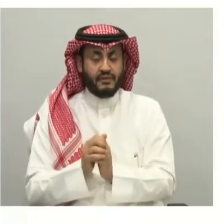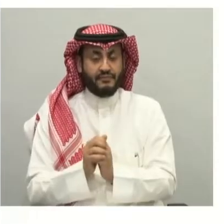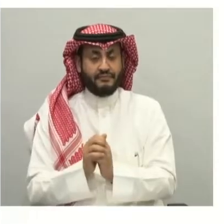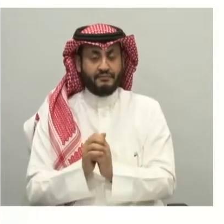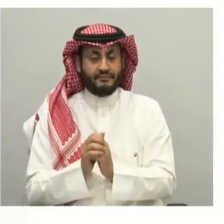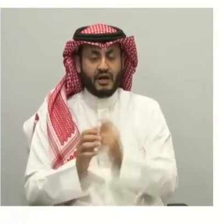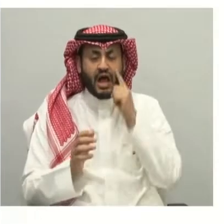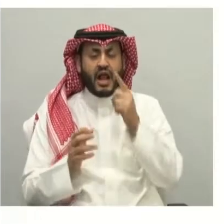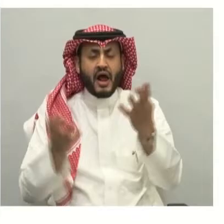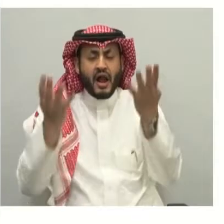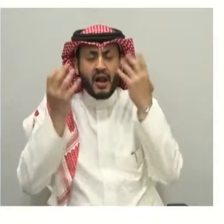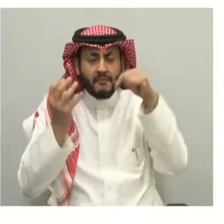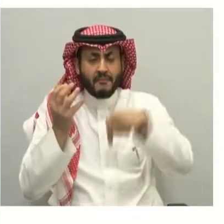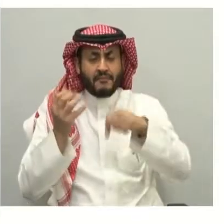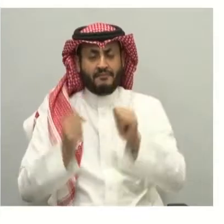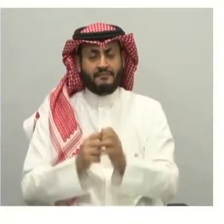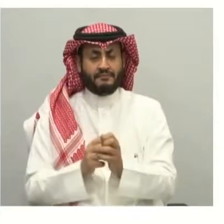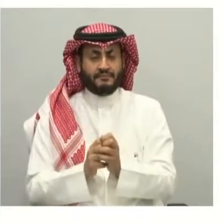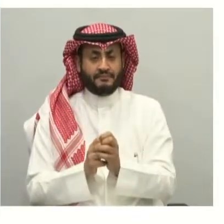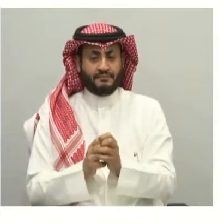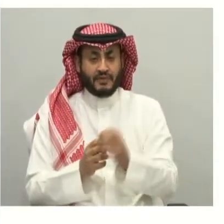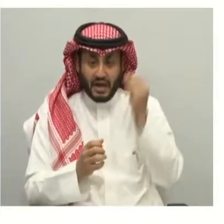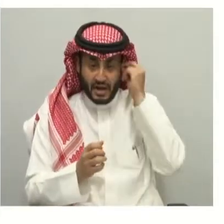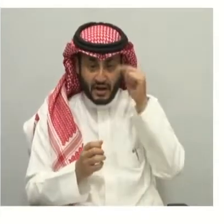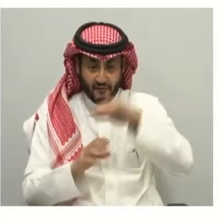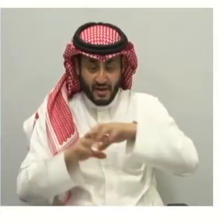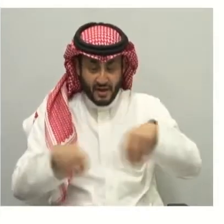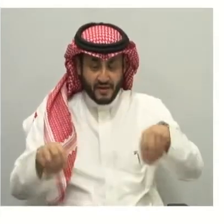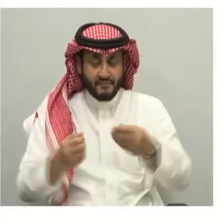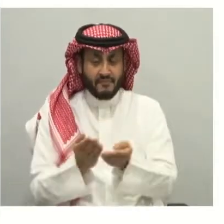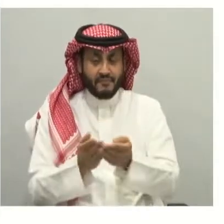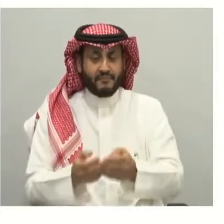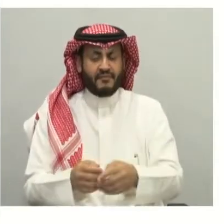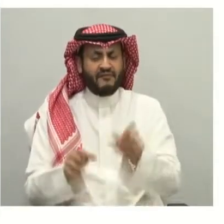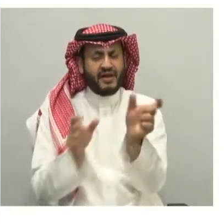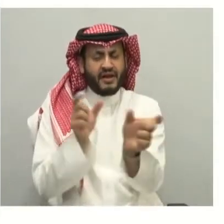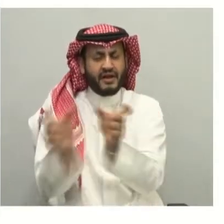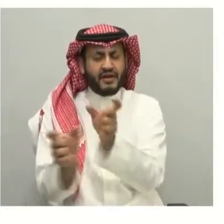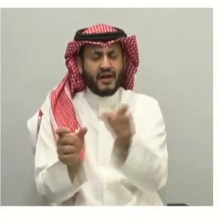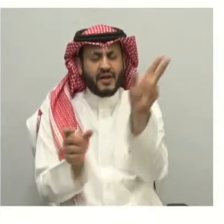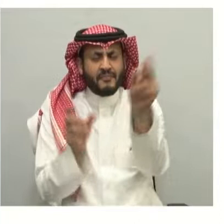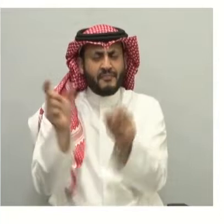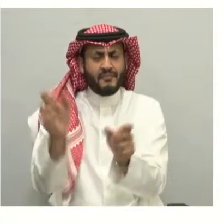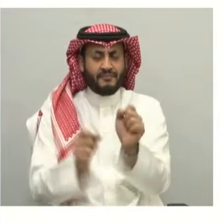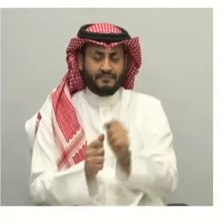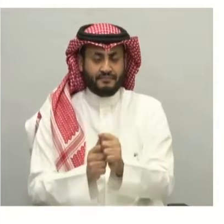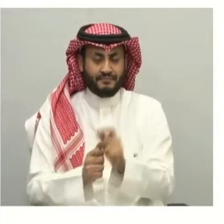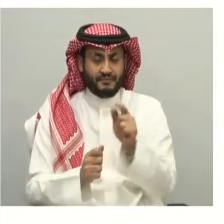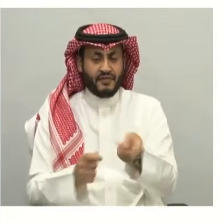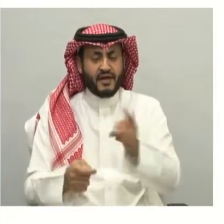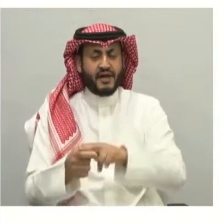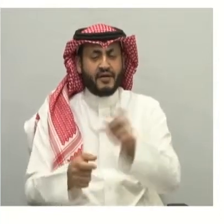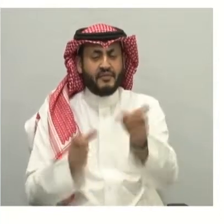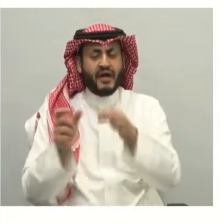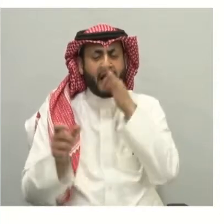today's lesson, we hope that at the end of this lesson, you'll be able to fill in a chart with specific information and practice